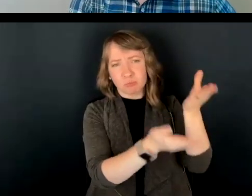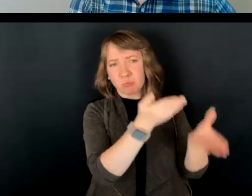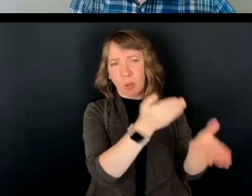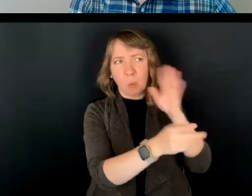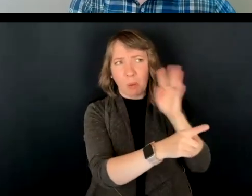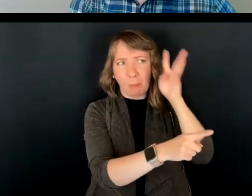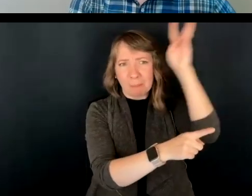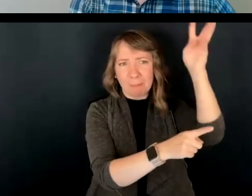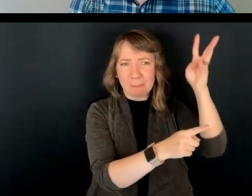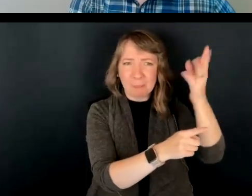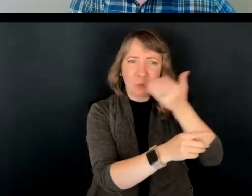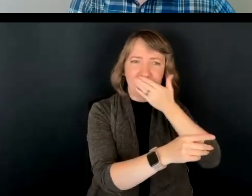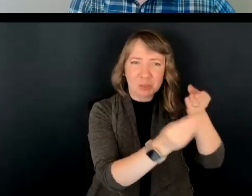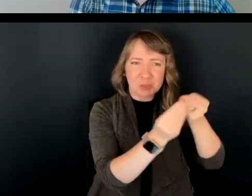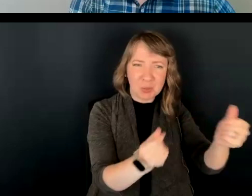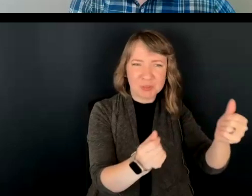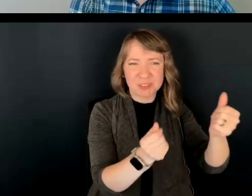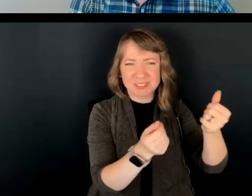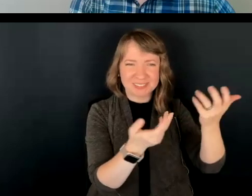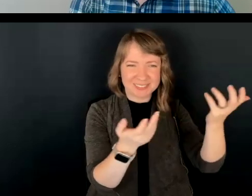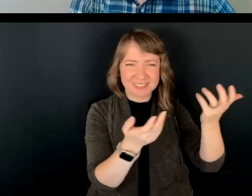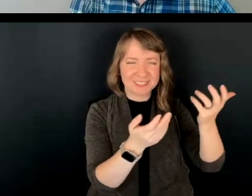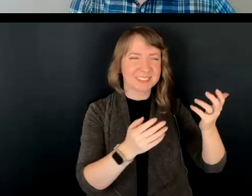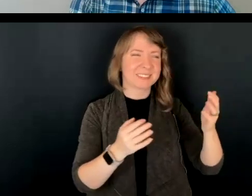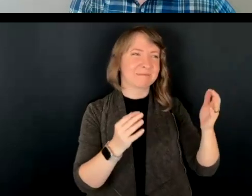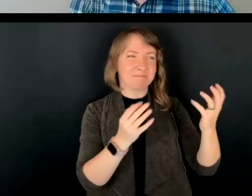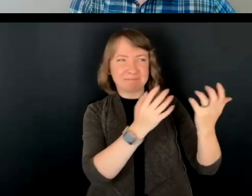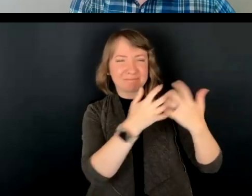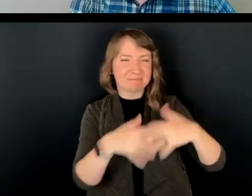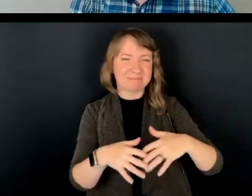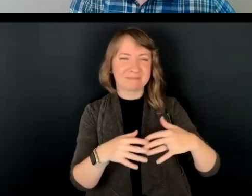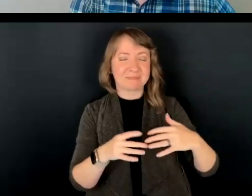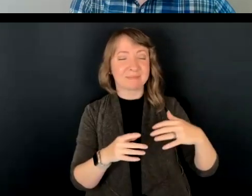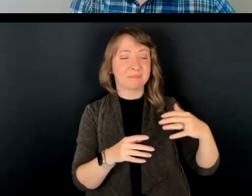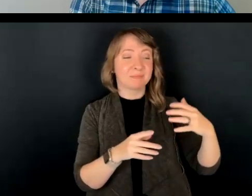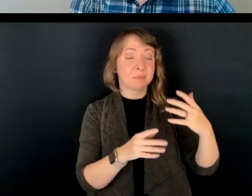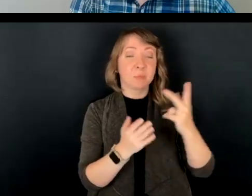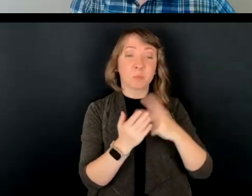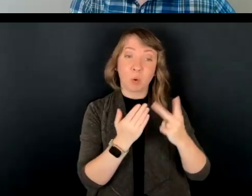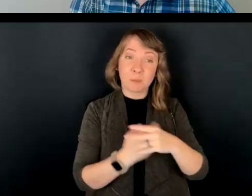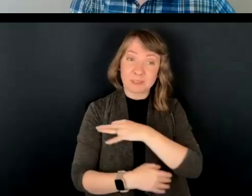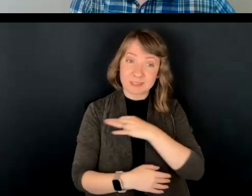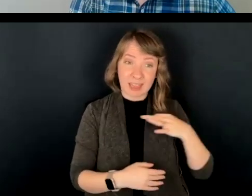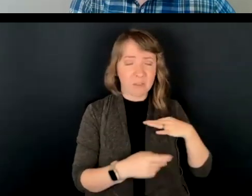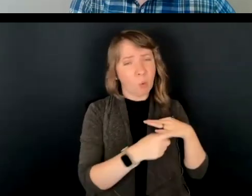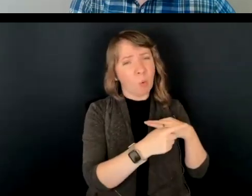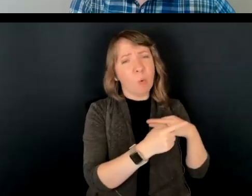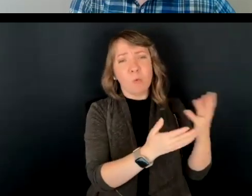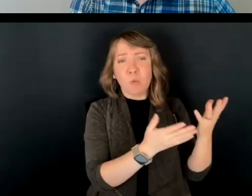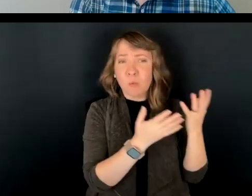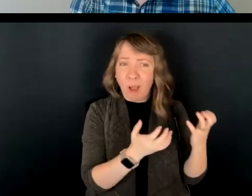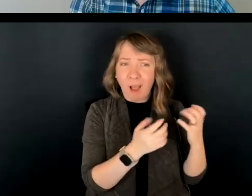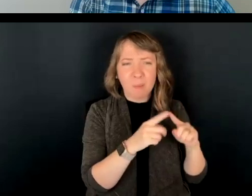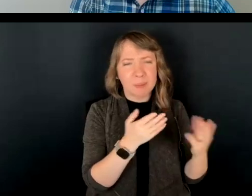solution that works for everybody. And the program staff, as much as they want to, they probably won't have the